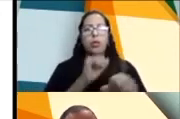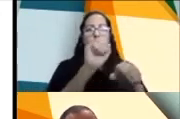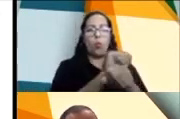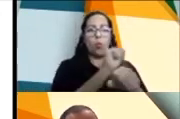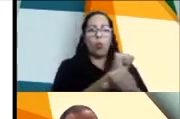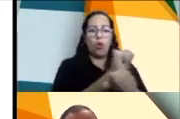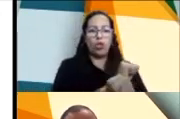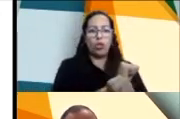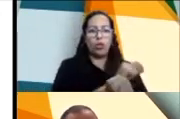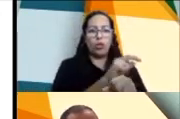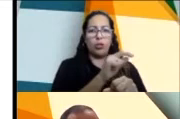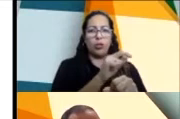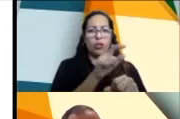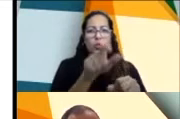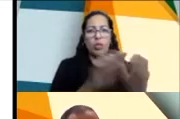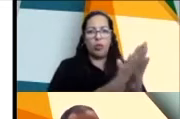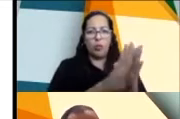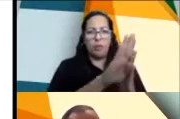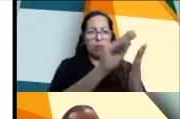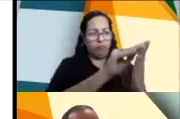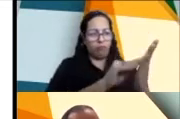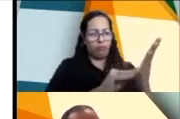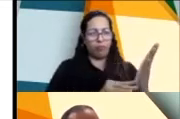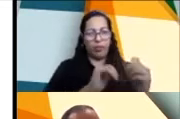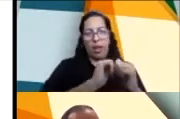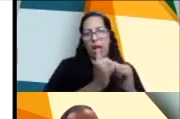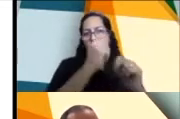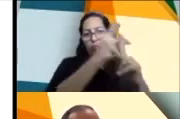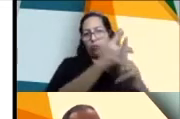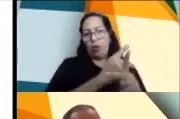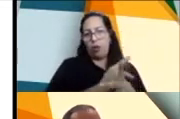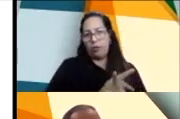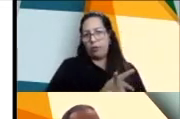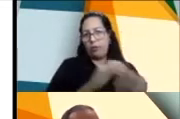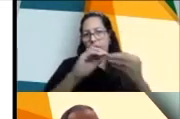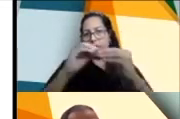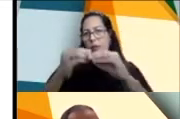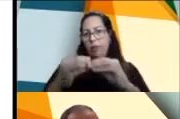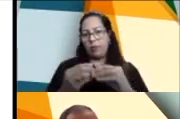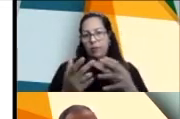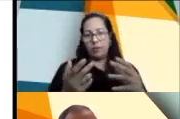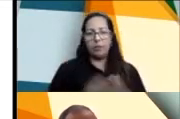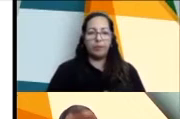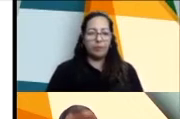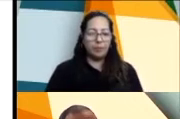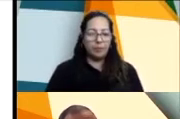need to develop the methodology or how you came into these numbers, and